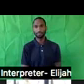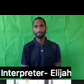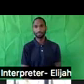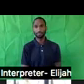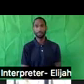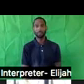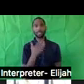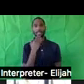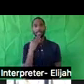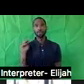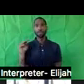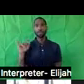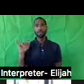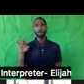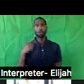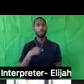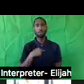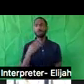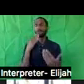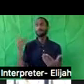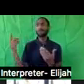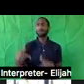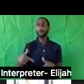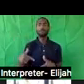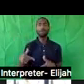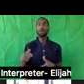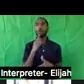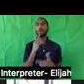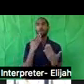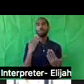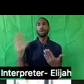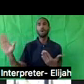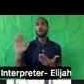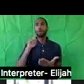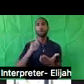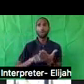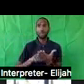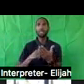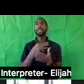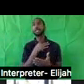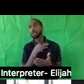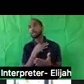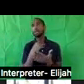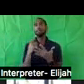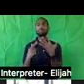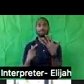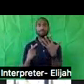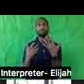Thank you, Miro. We are so grateful that you're here and really appreciating all your noticings and curiosities always as we